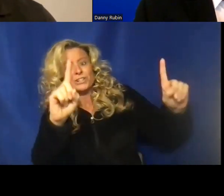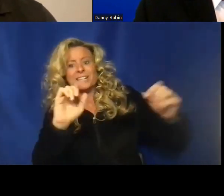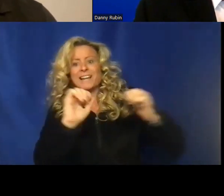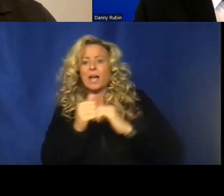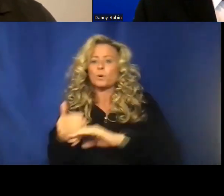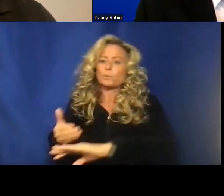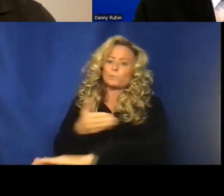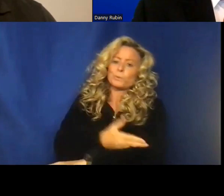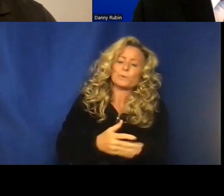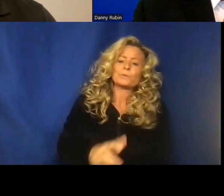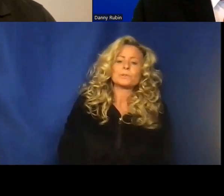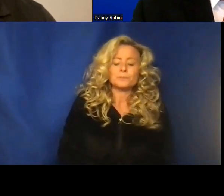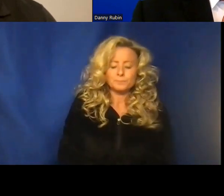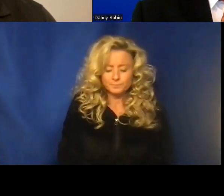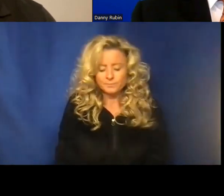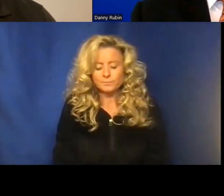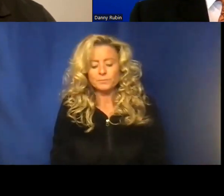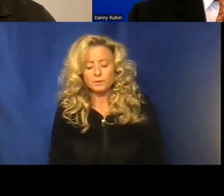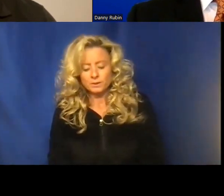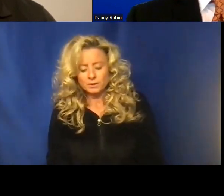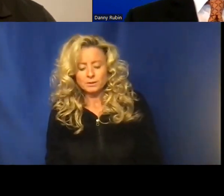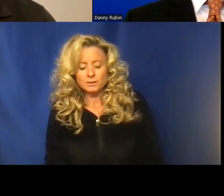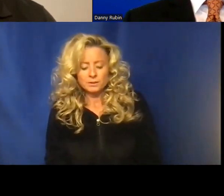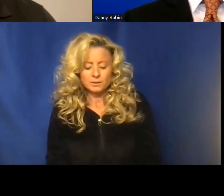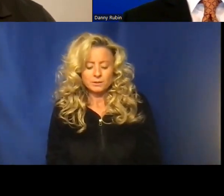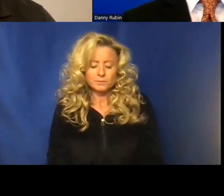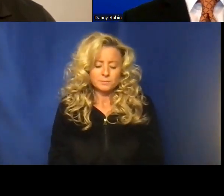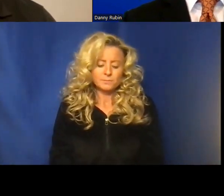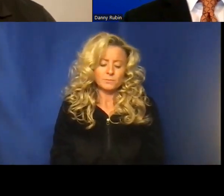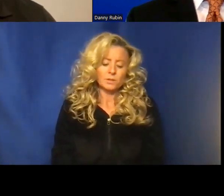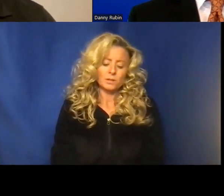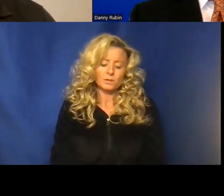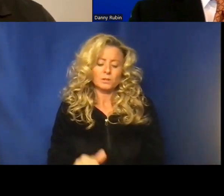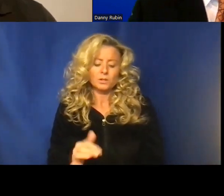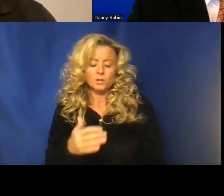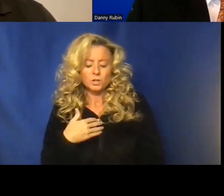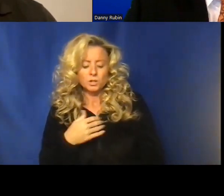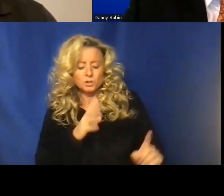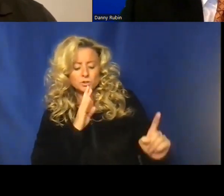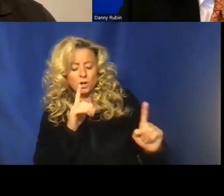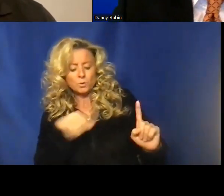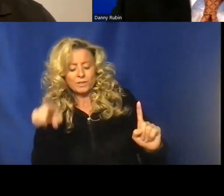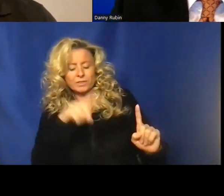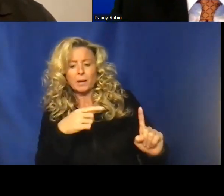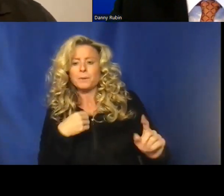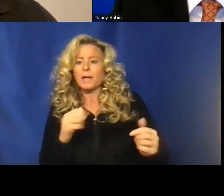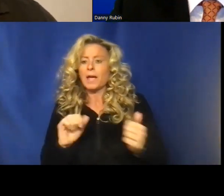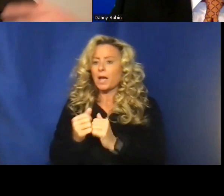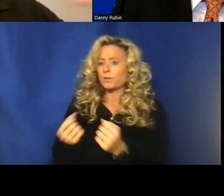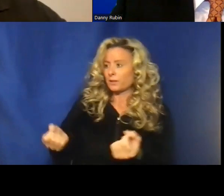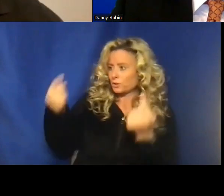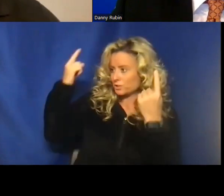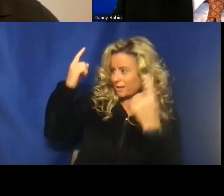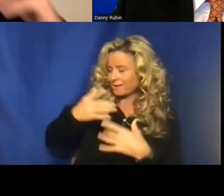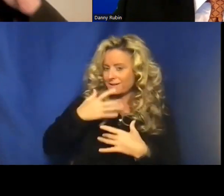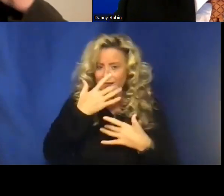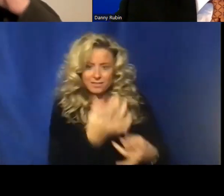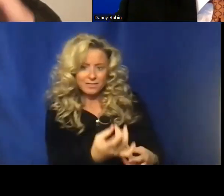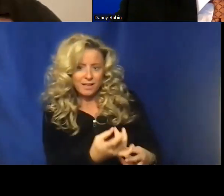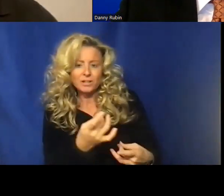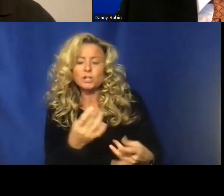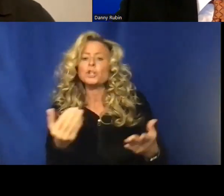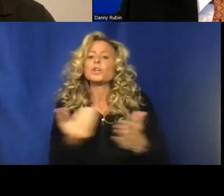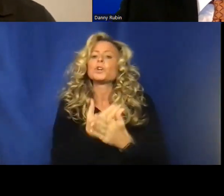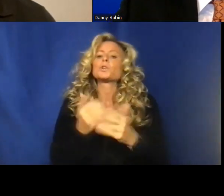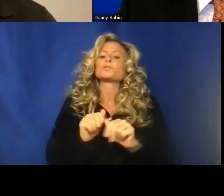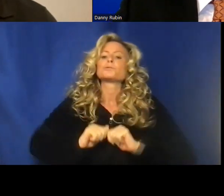improve, talk to the players who were playing some of their games to understand what they liked, what they didn't like when we put out new